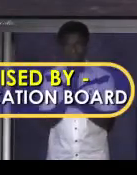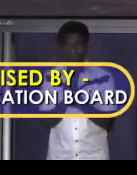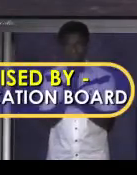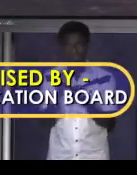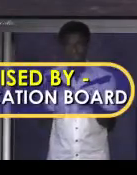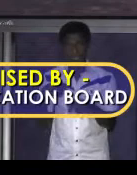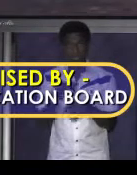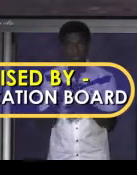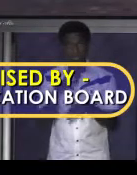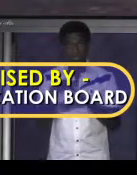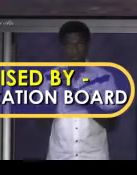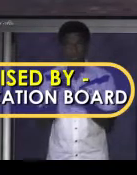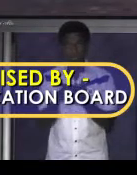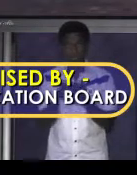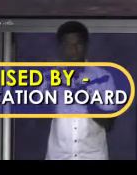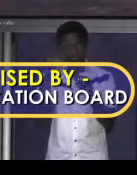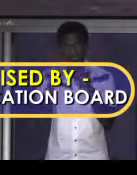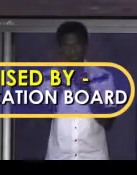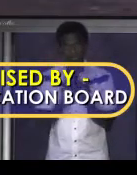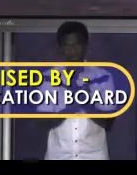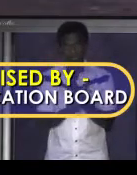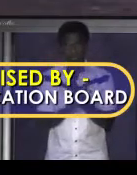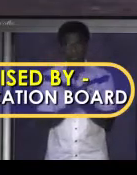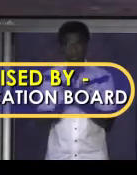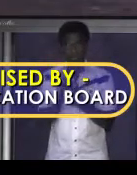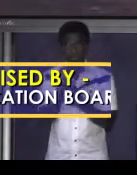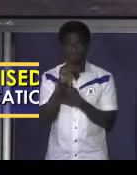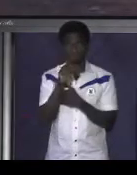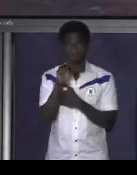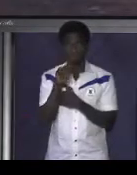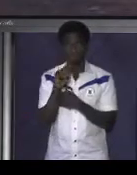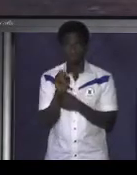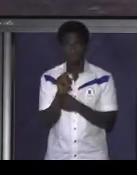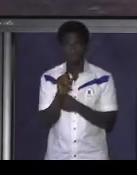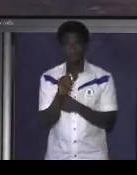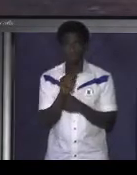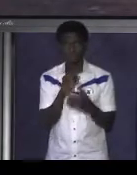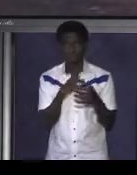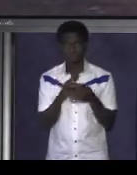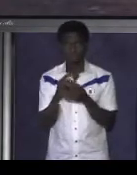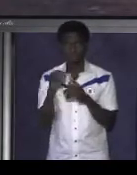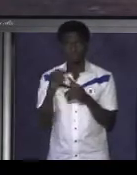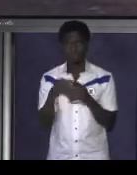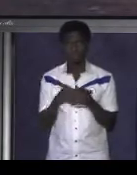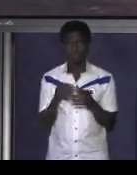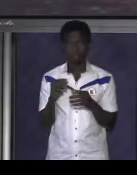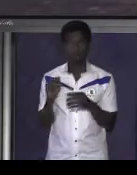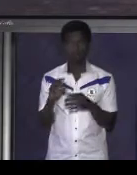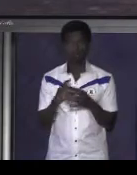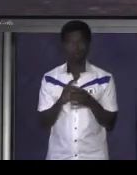Can we call it agreement, obsolete, unanimous, or uniform?